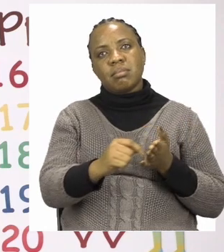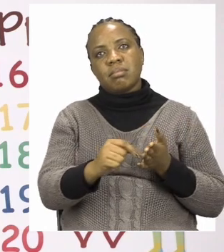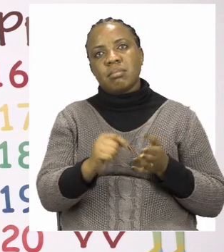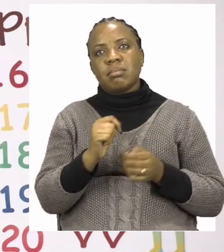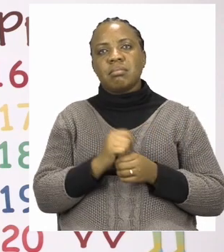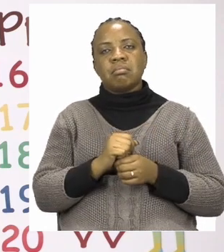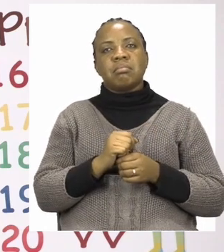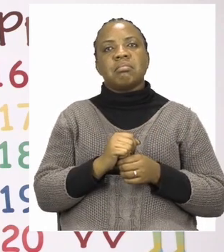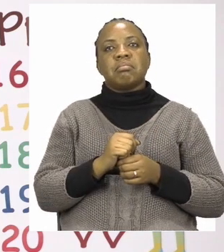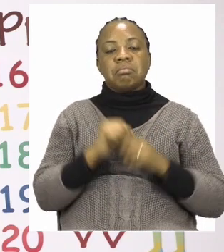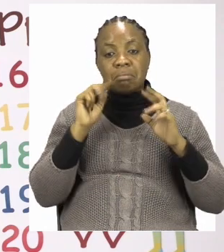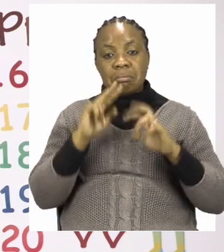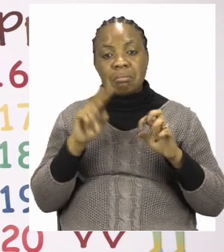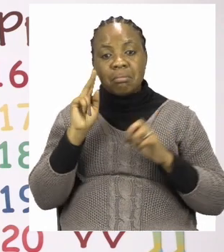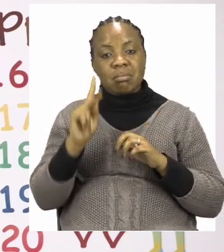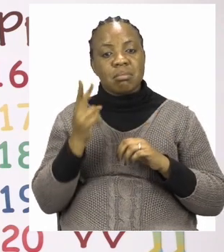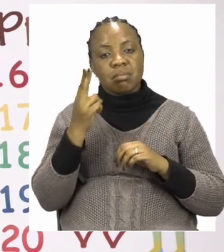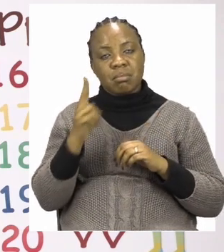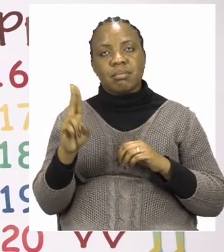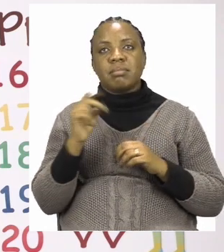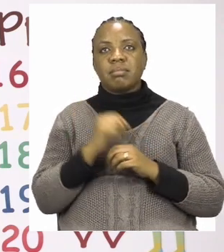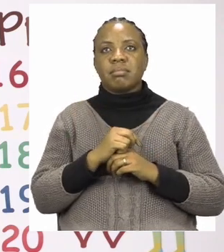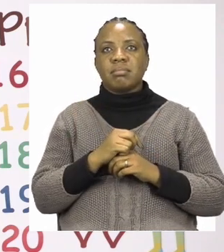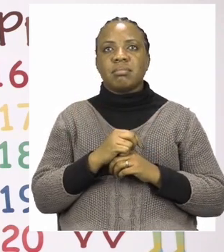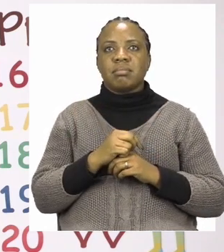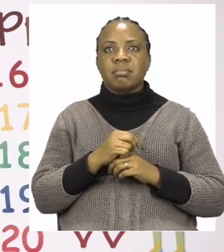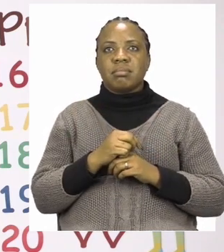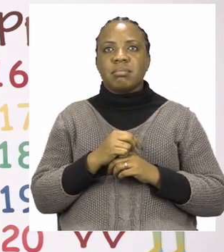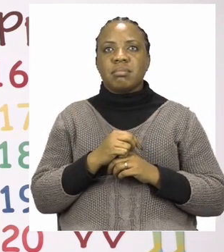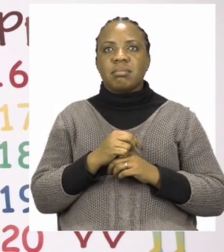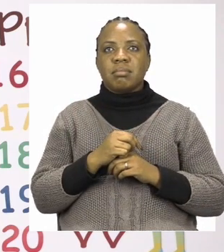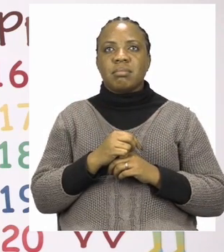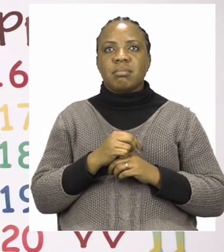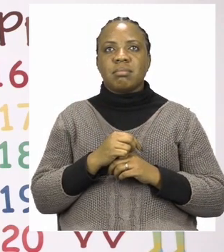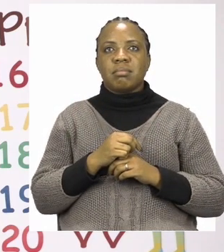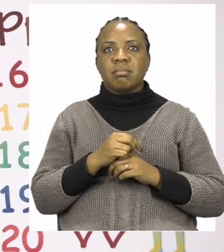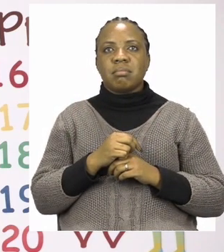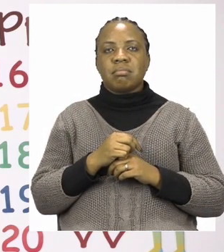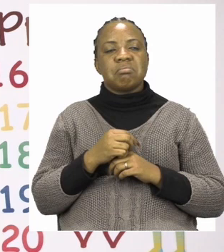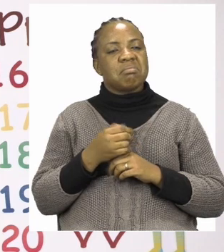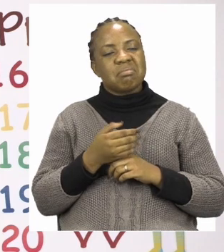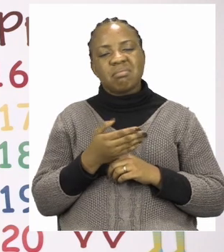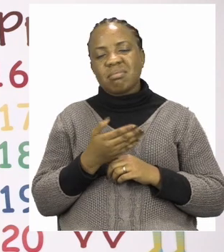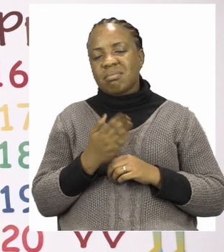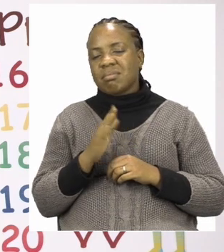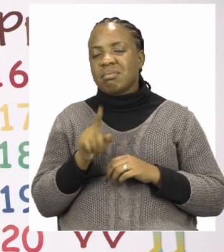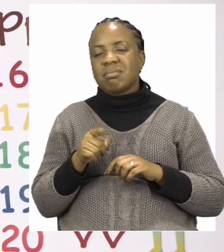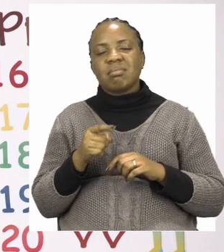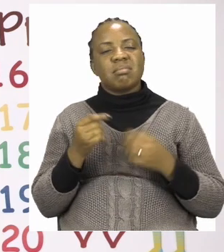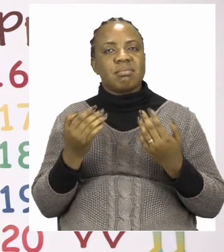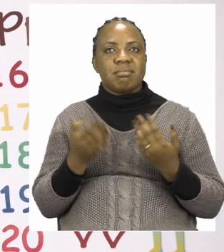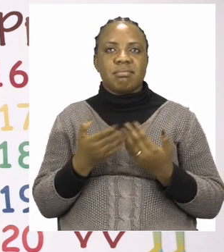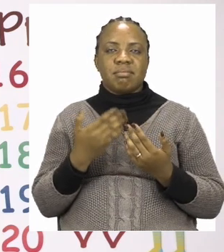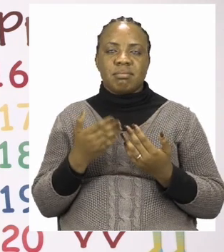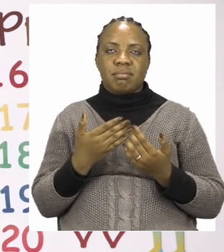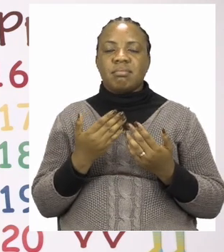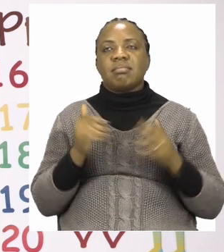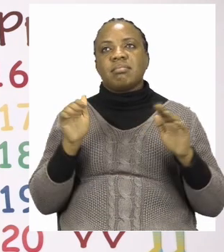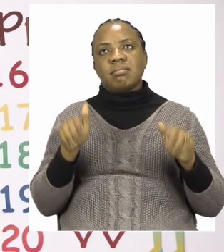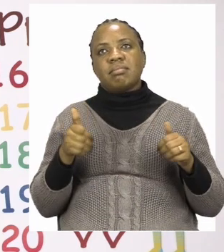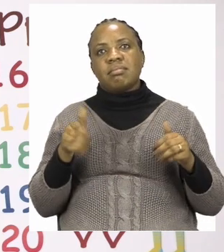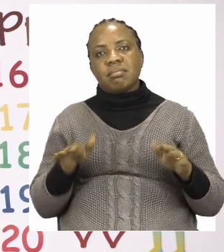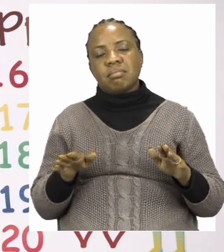don't look for it again. Now I'm sure everything else is very easy, so please, boys and girls, take your